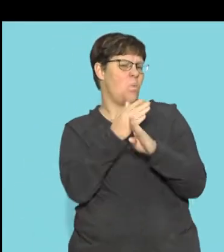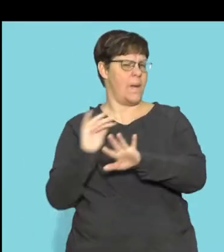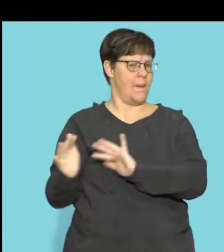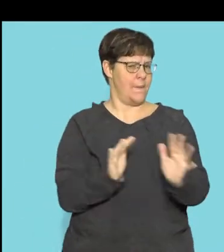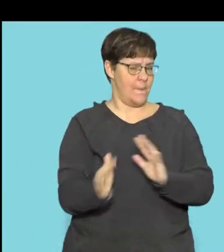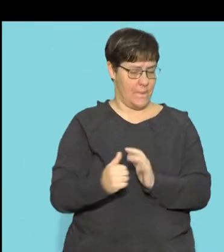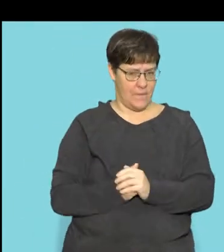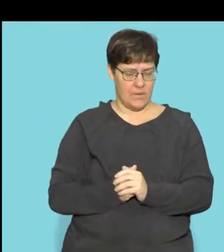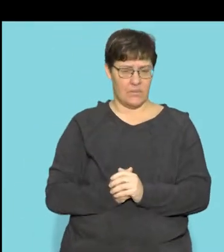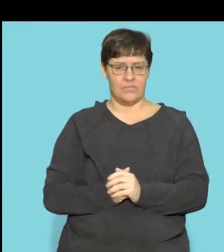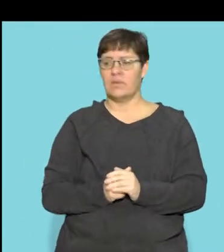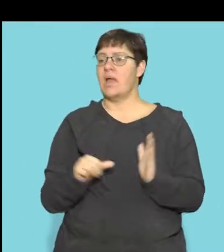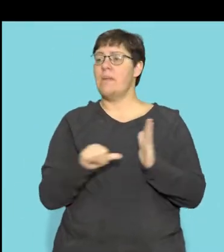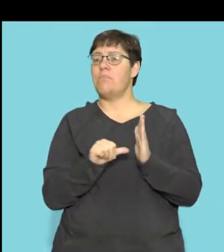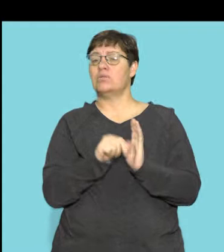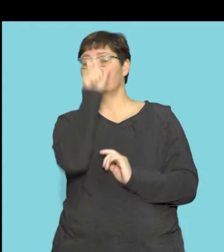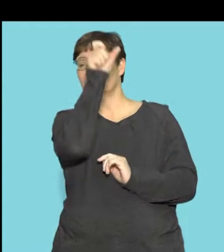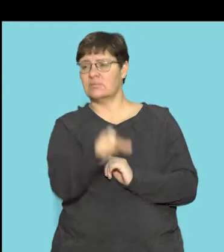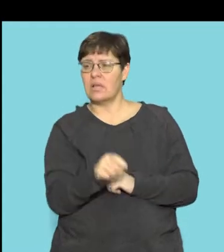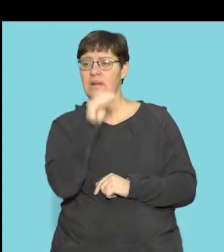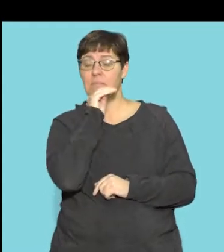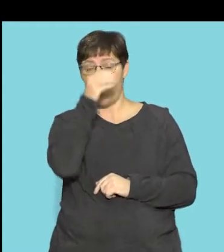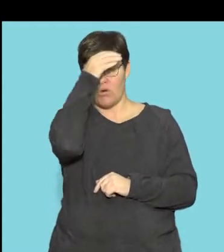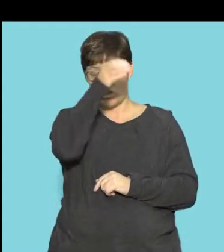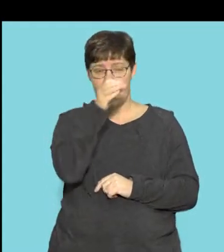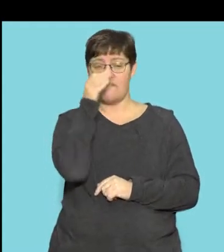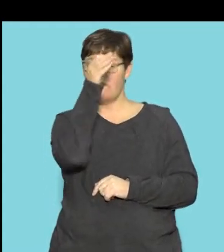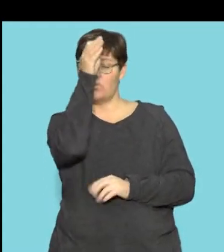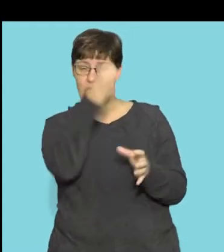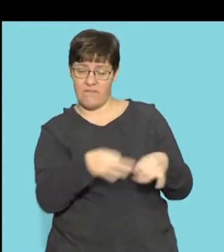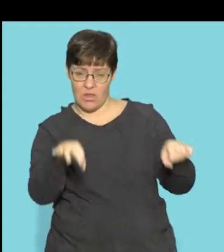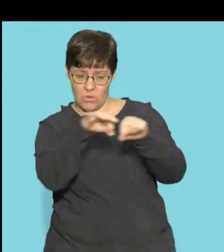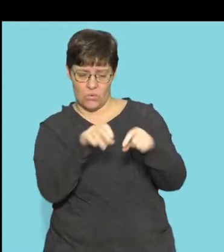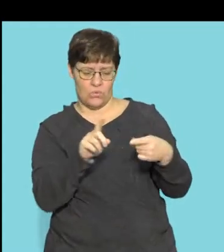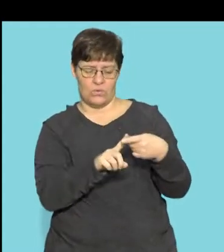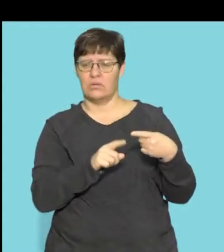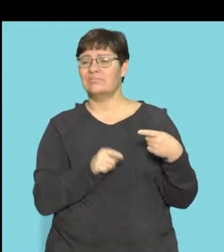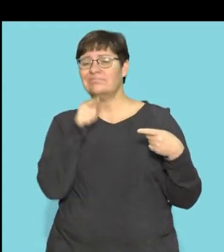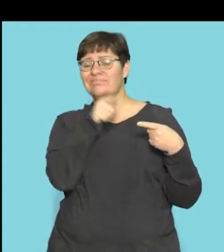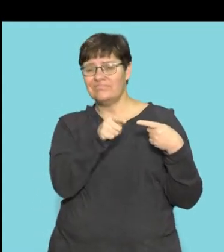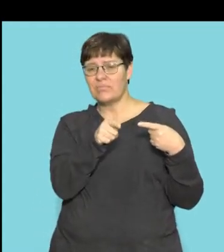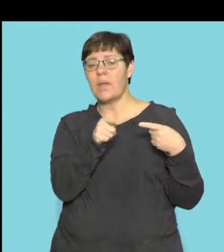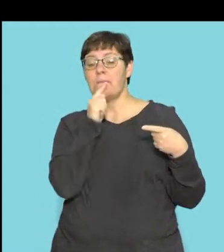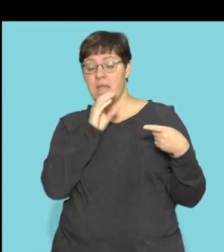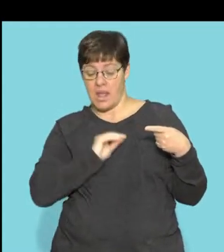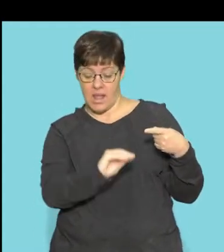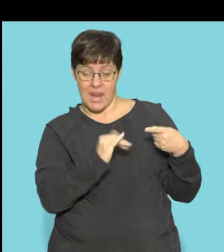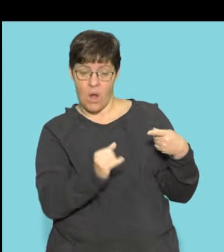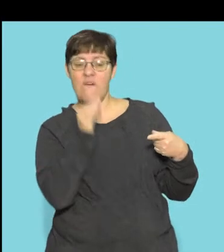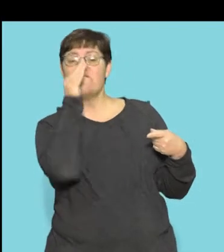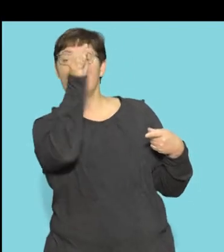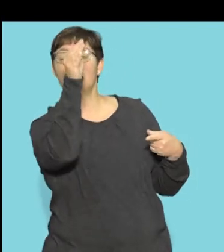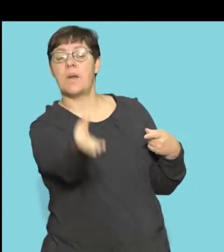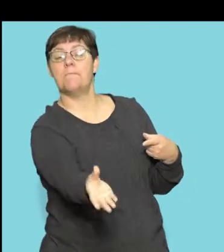words for future values will be the concept itself, future value. This is the money that you get in the future. So we can